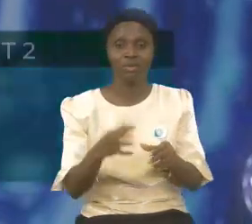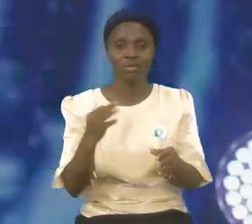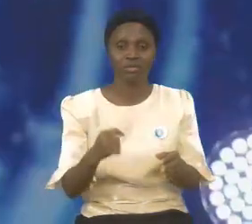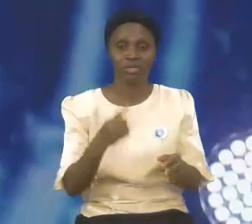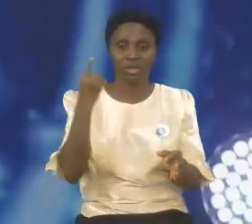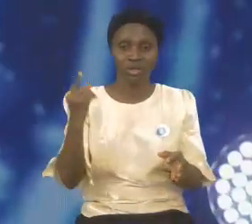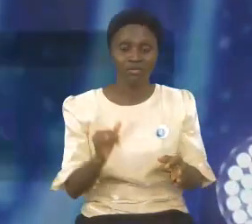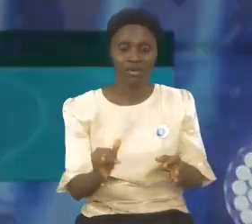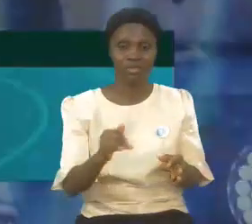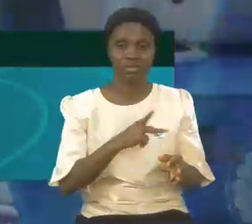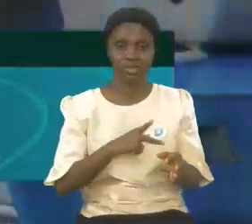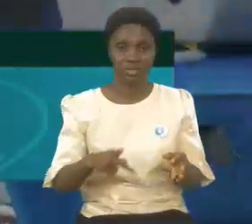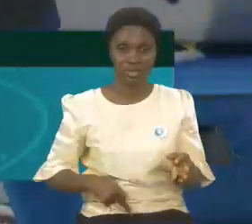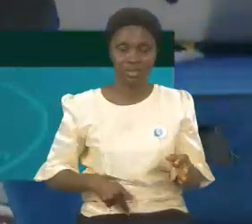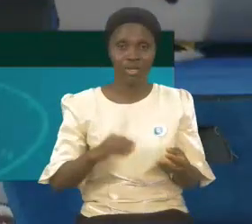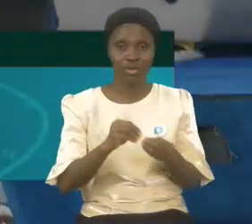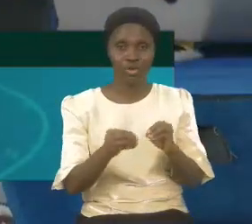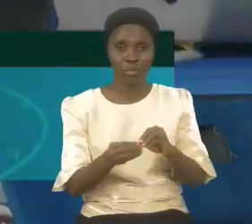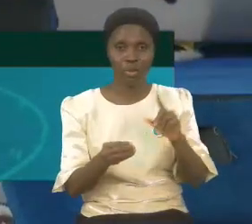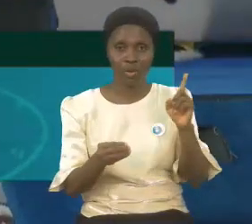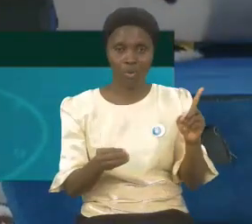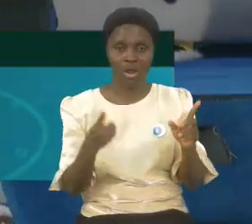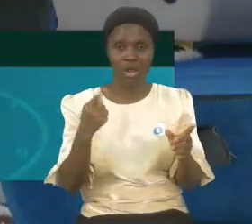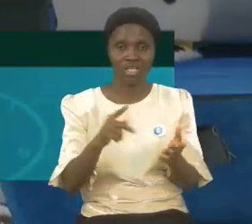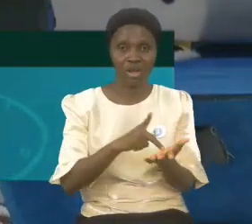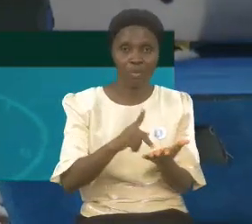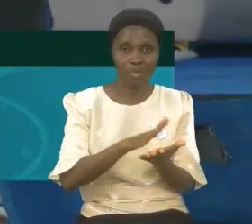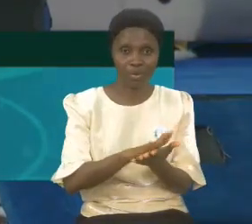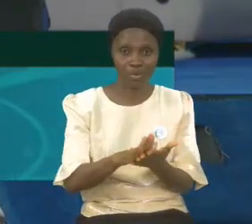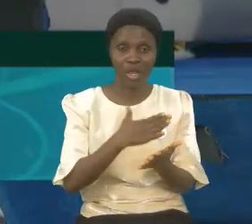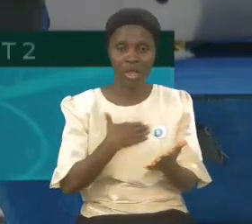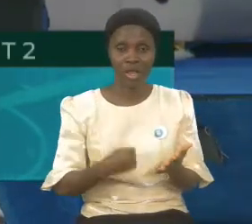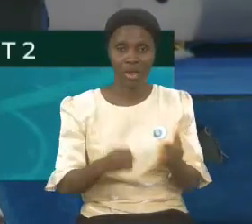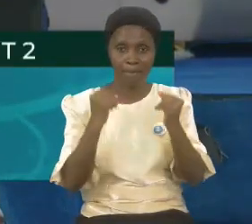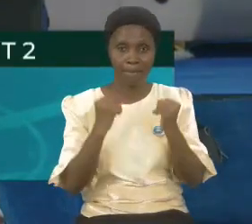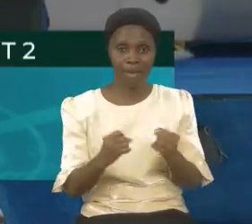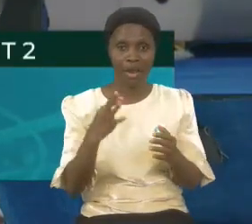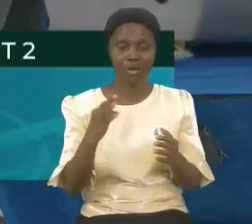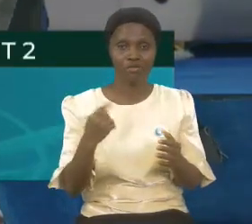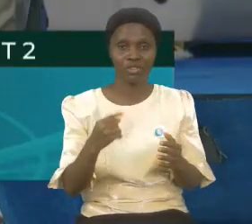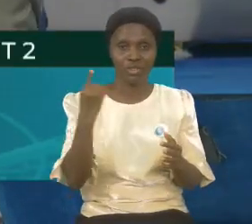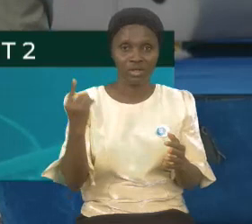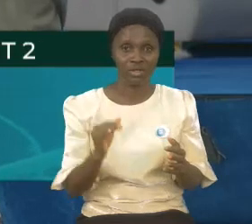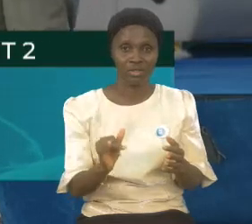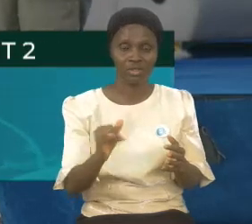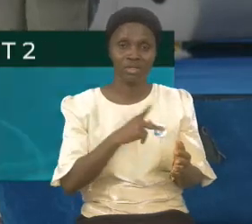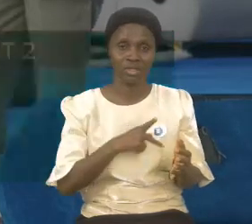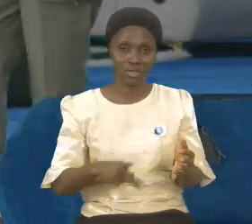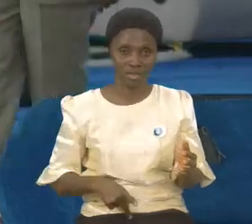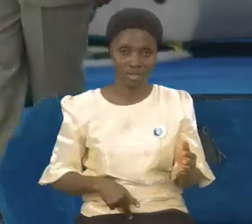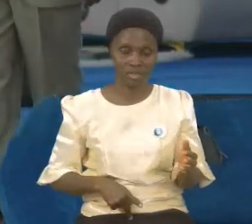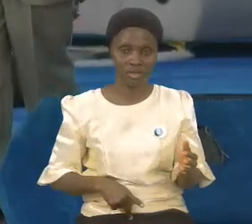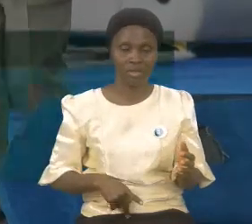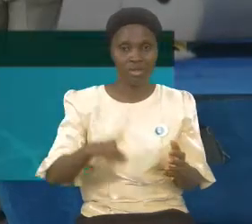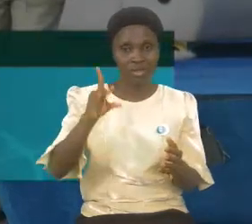there. Number one there is the purity and the power of the eternal king. We're looking at Daniel chapter 7, and